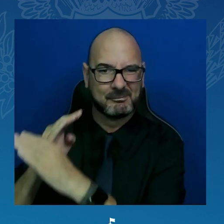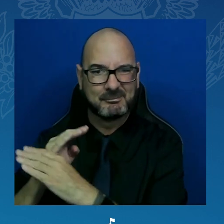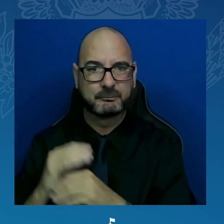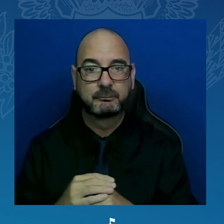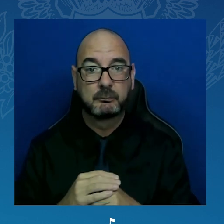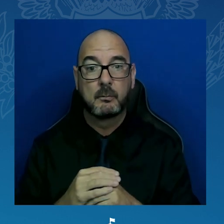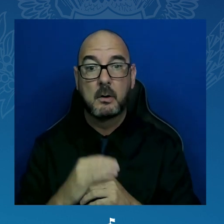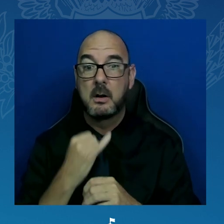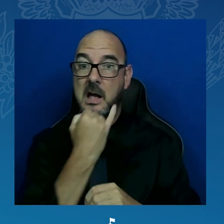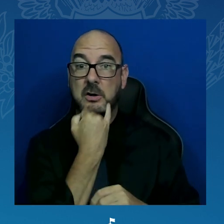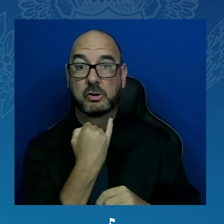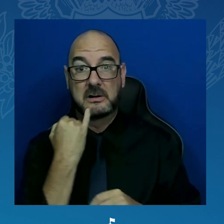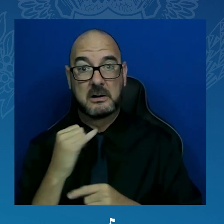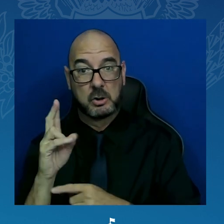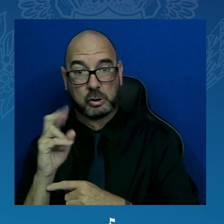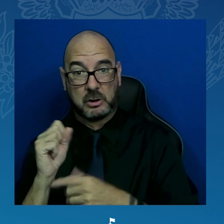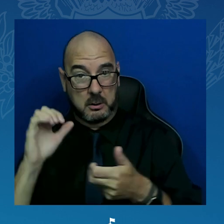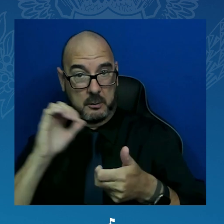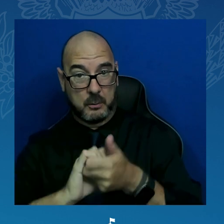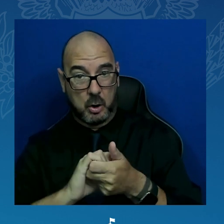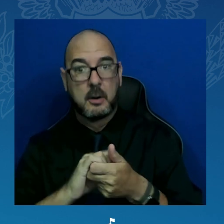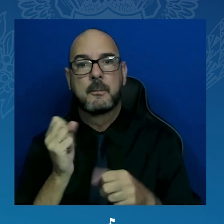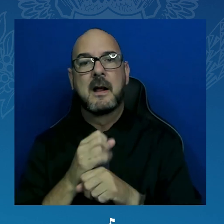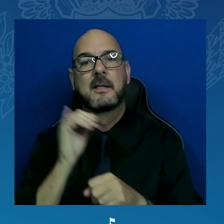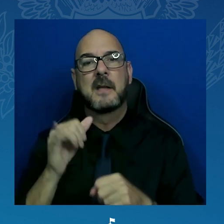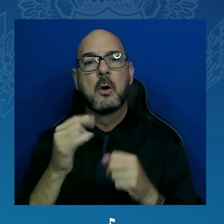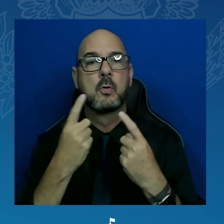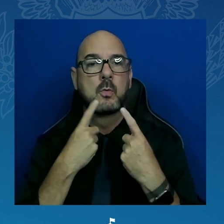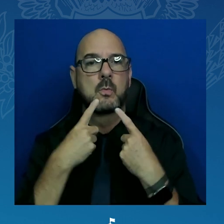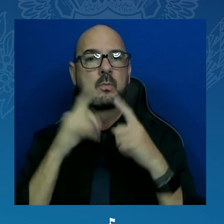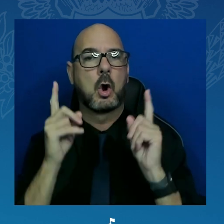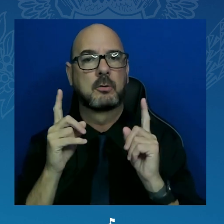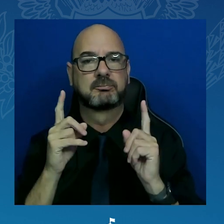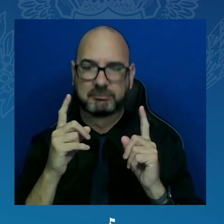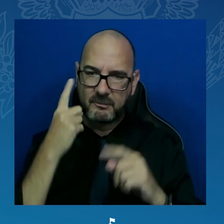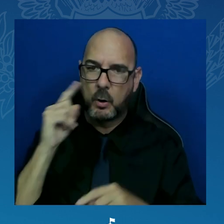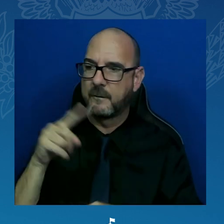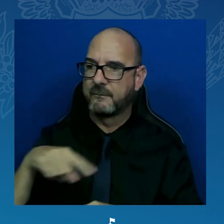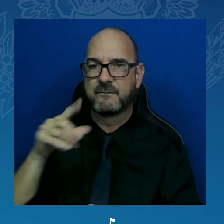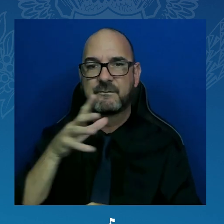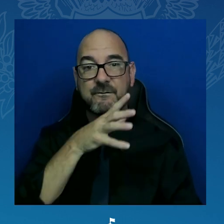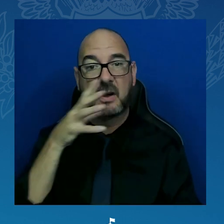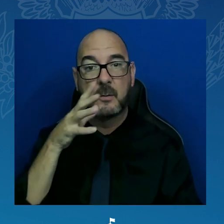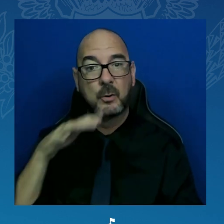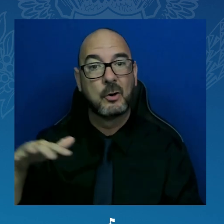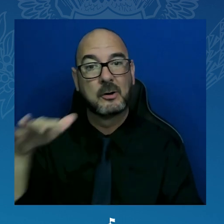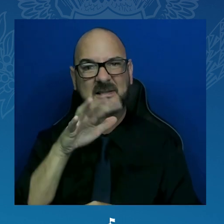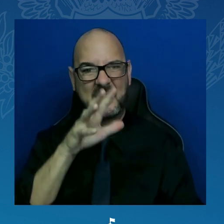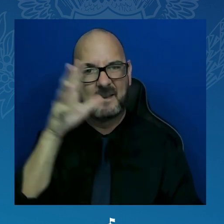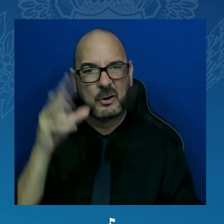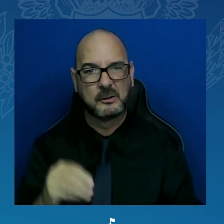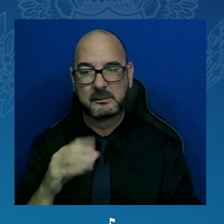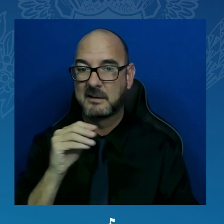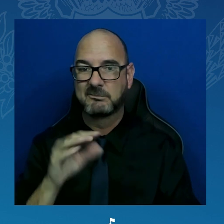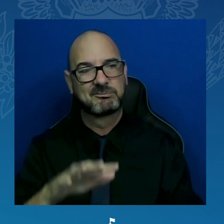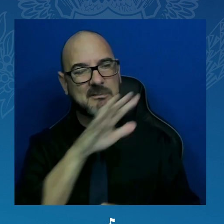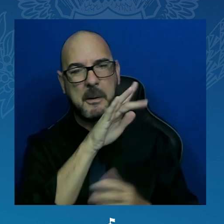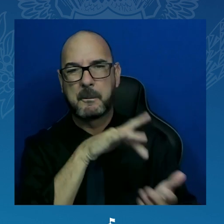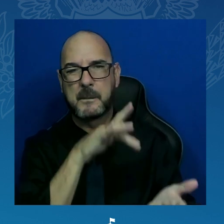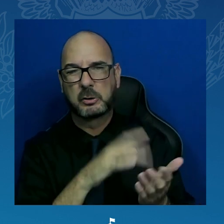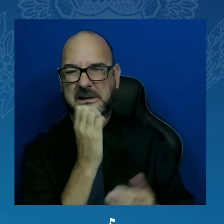issue will help make all of this work a reality for farmers across the continent of Africa and throughout the Middle East. And our